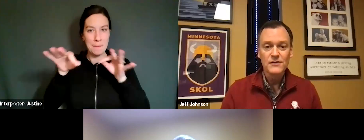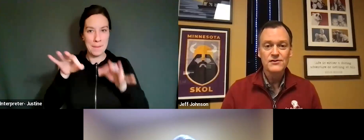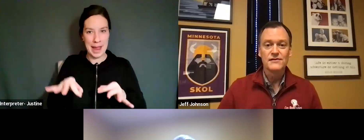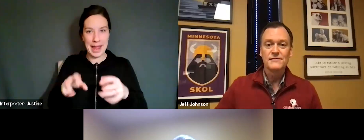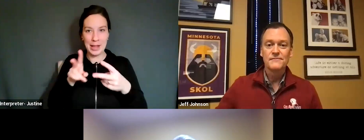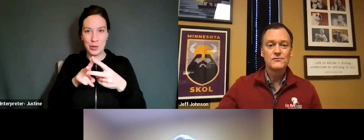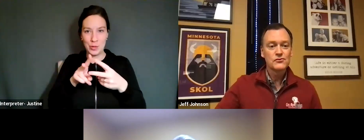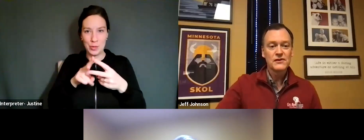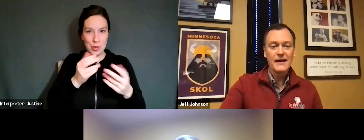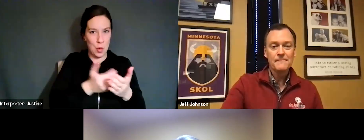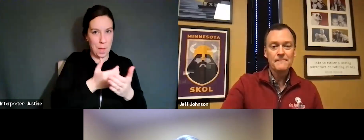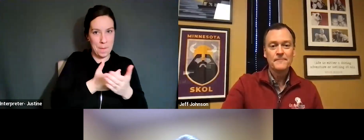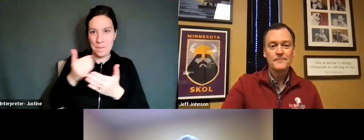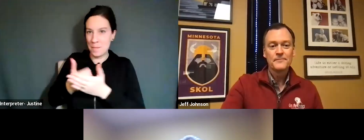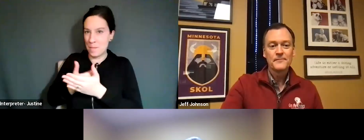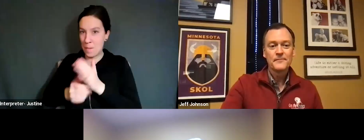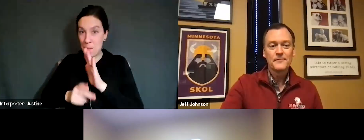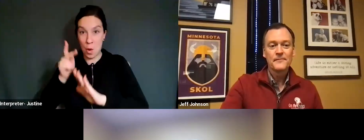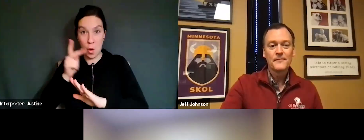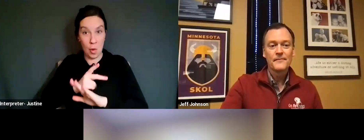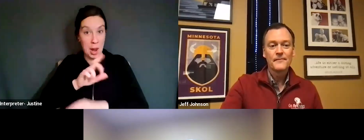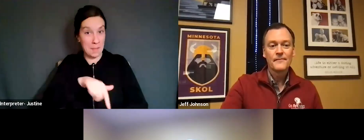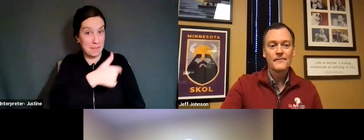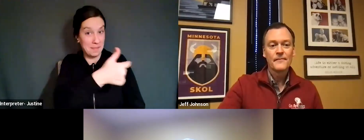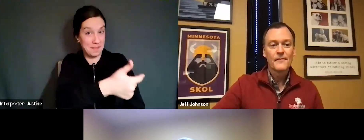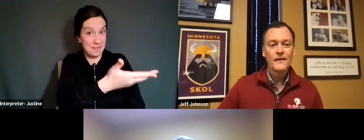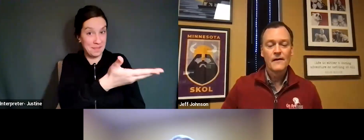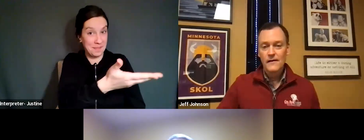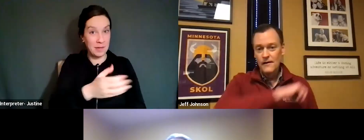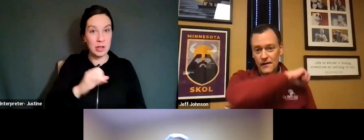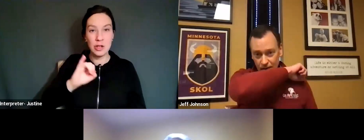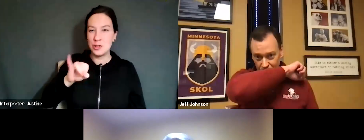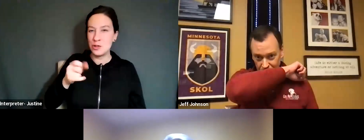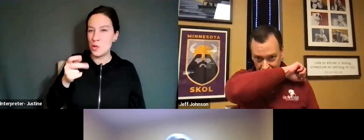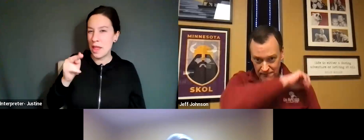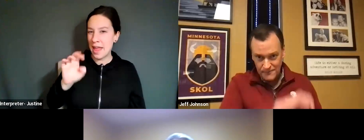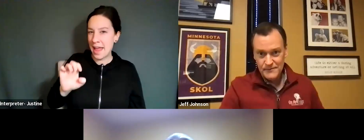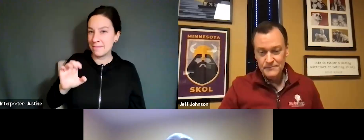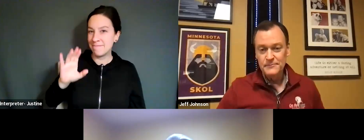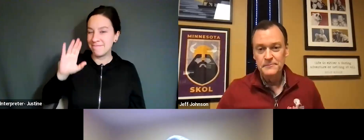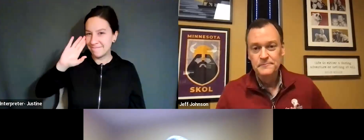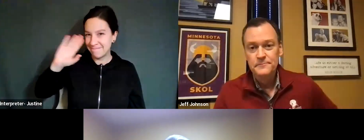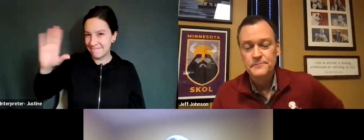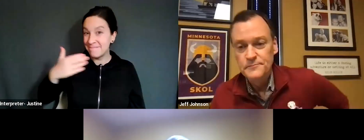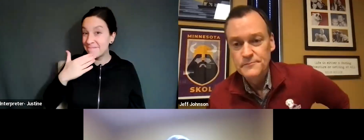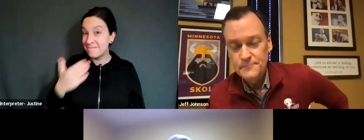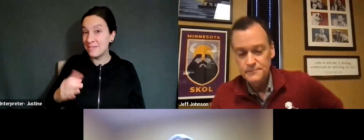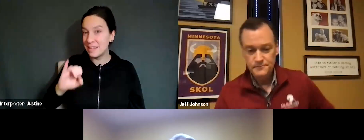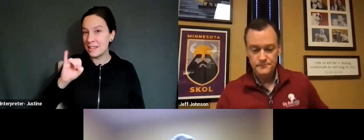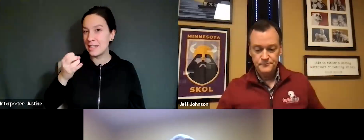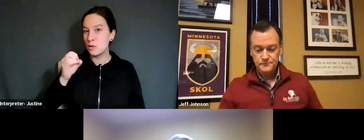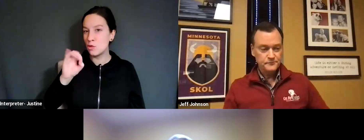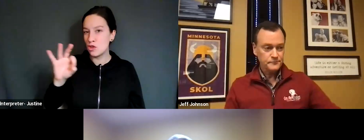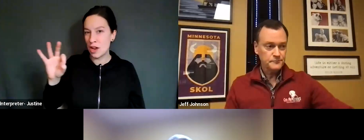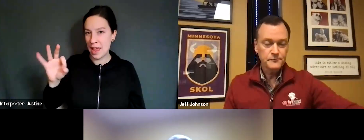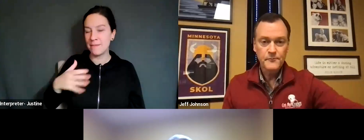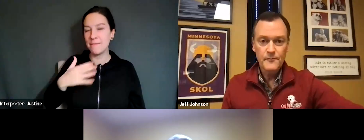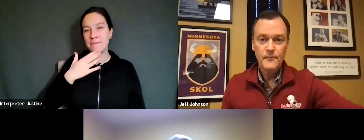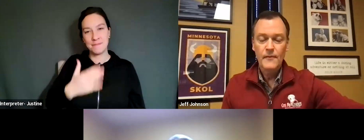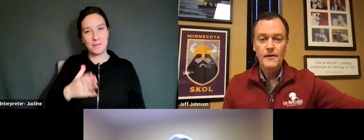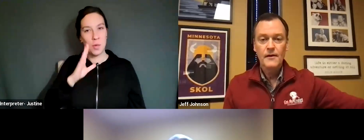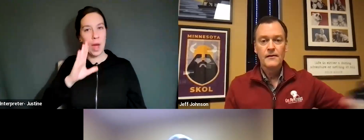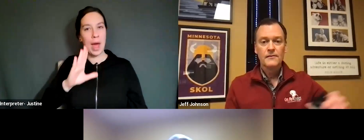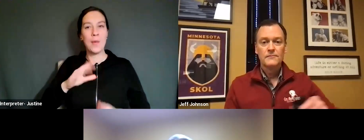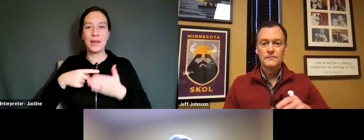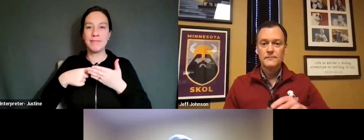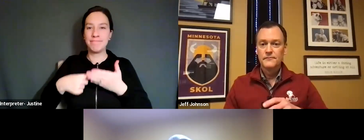into the questions. So Julianne? Thank you very much, Jeff. And as Jeff mentioned, I'm here to talk about these new types of placements that